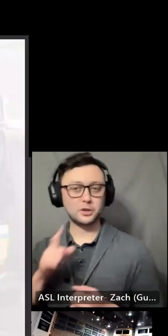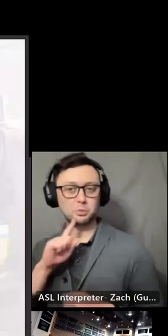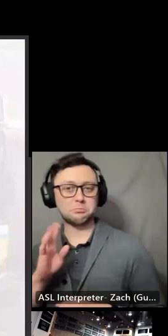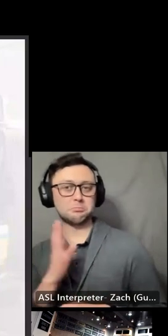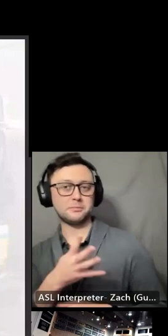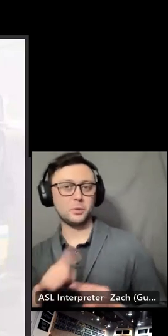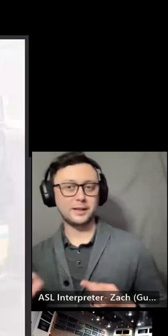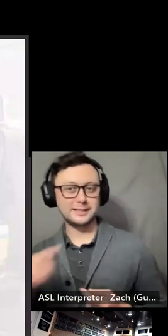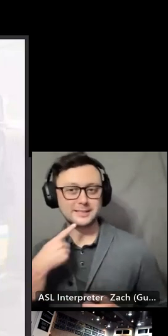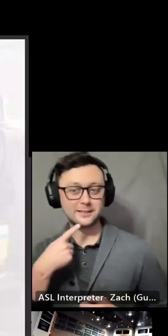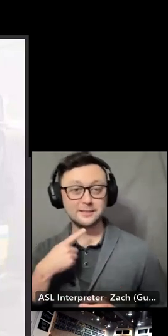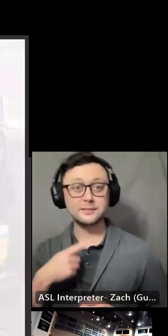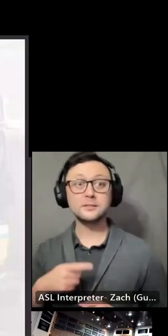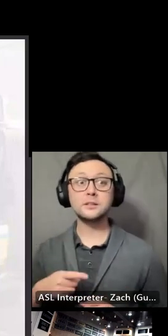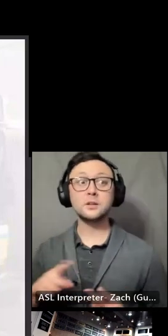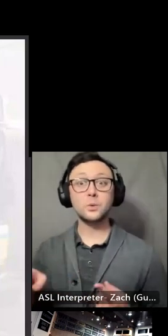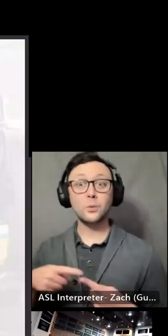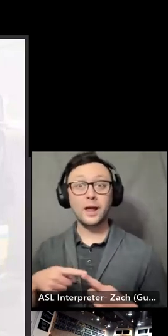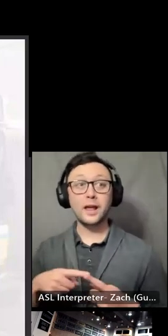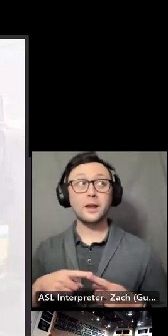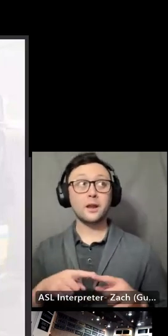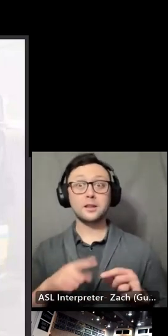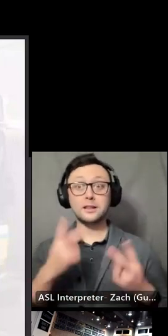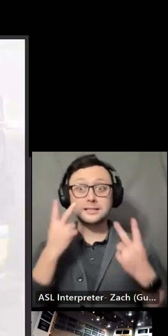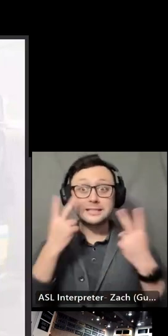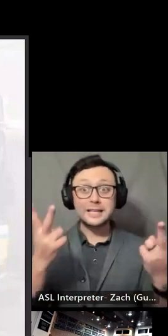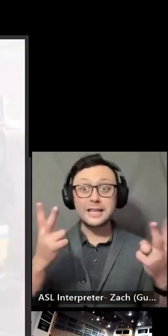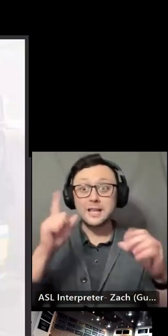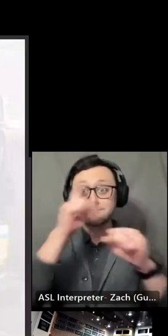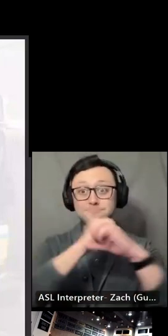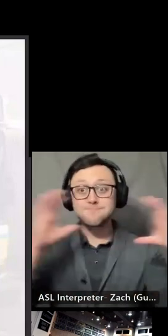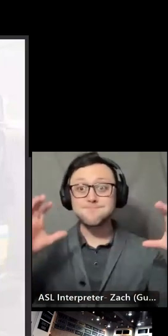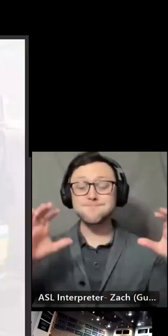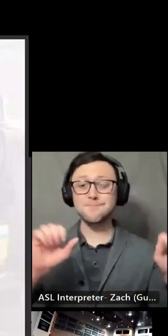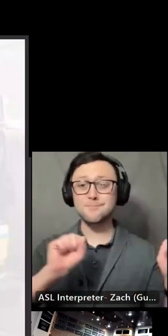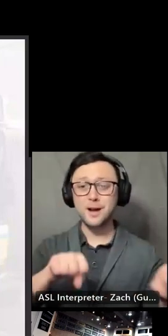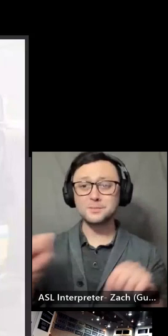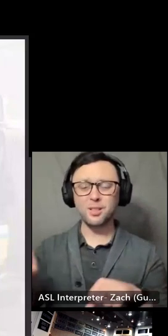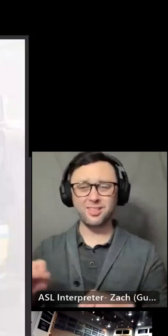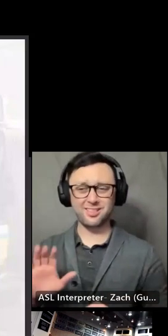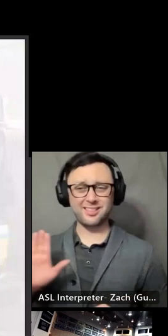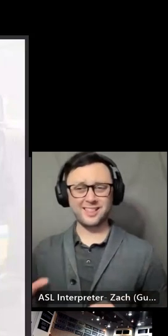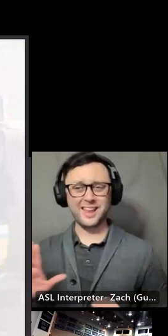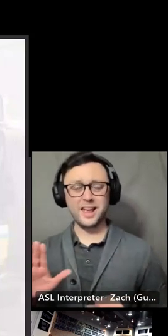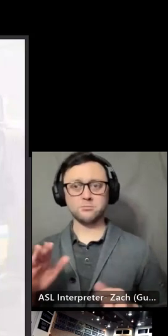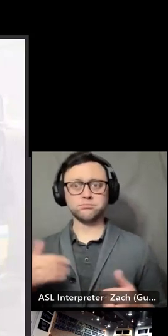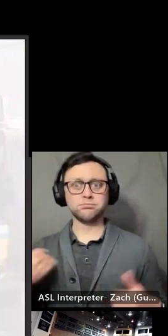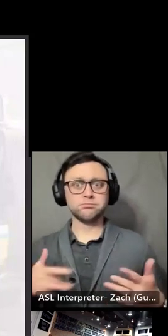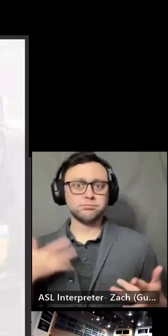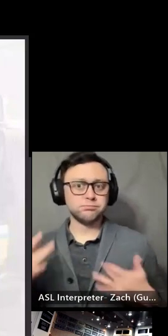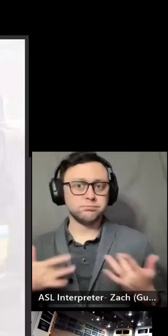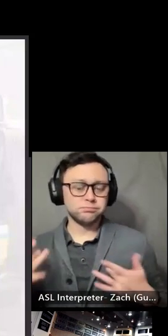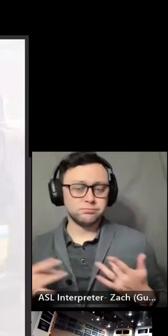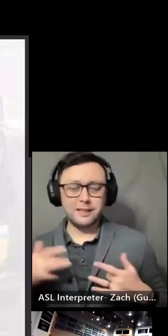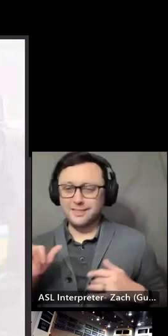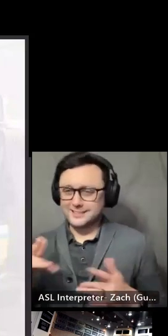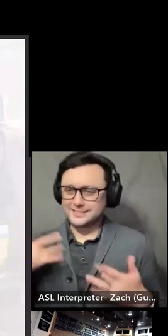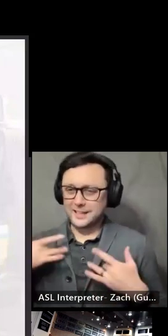say how exciting the possibility is here to have more housing